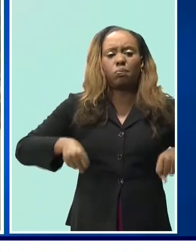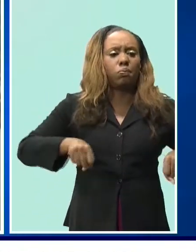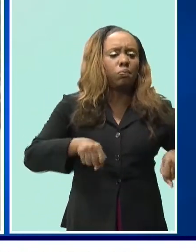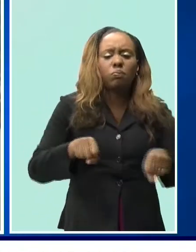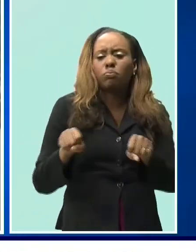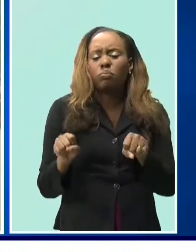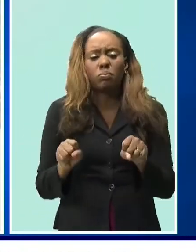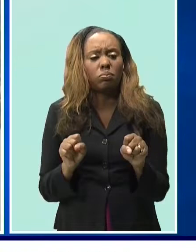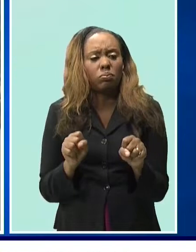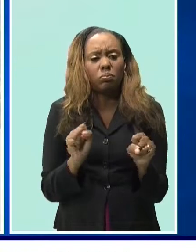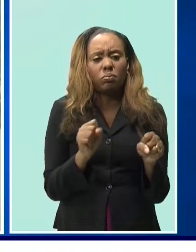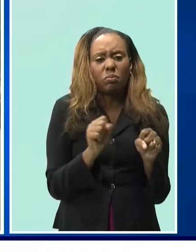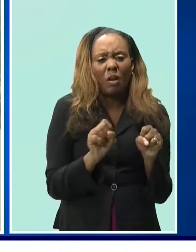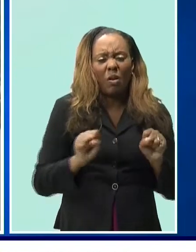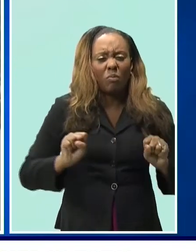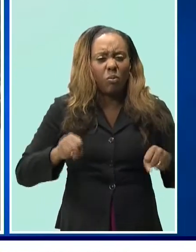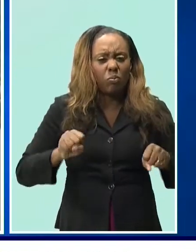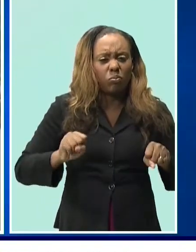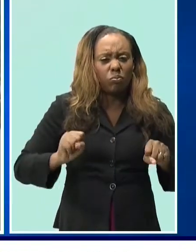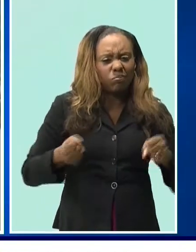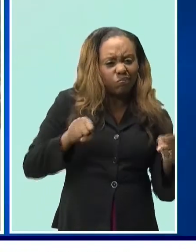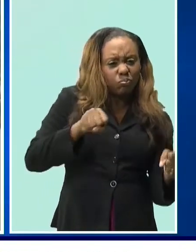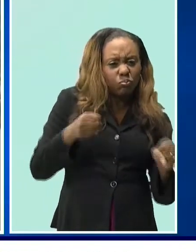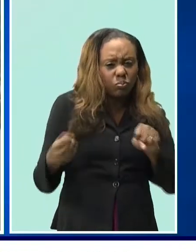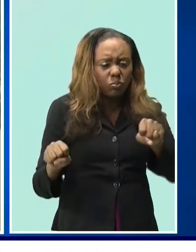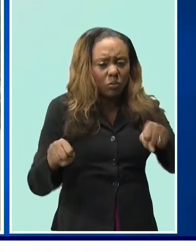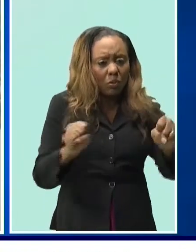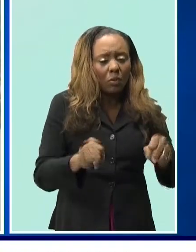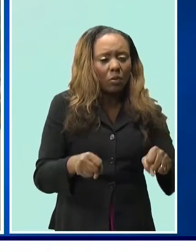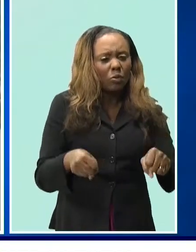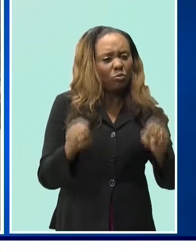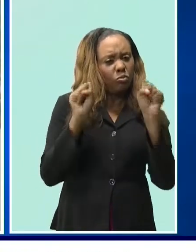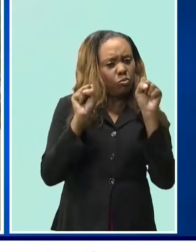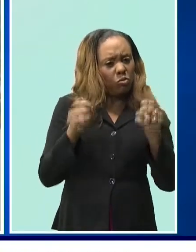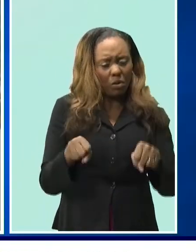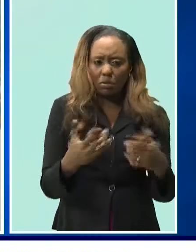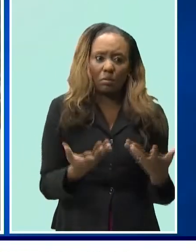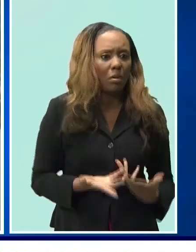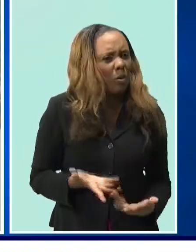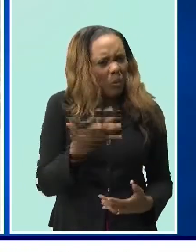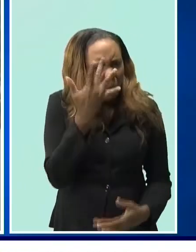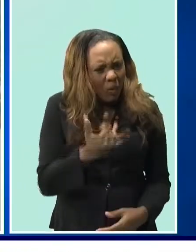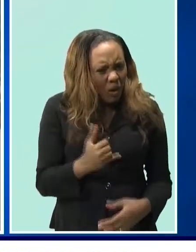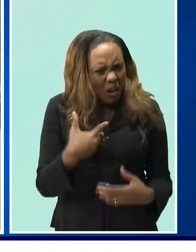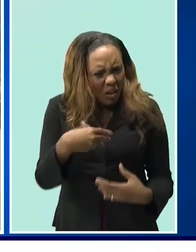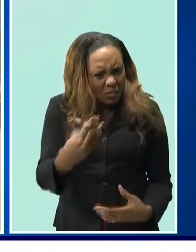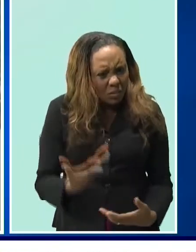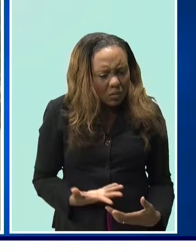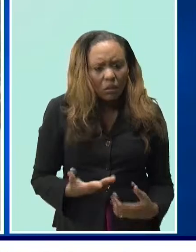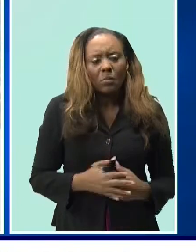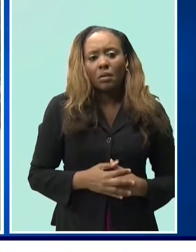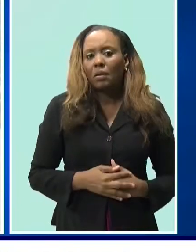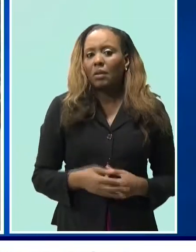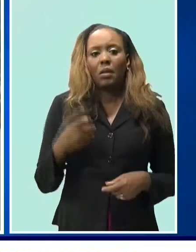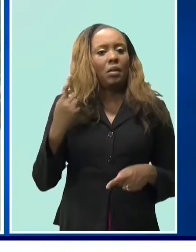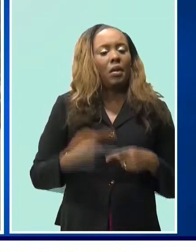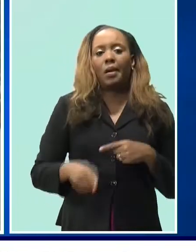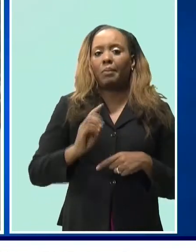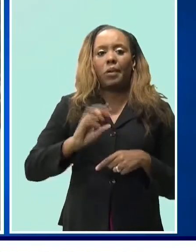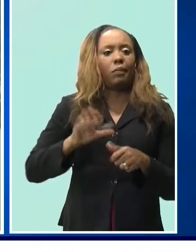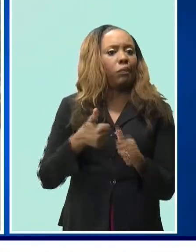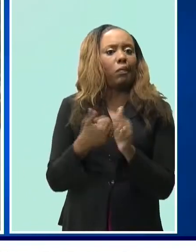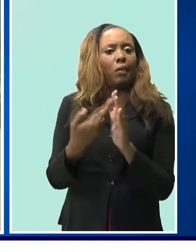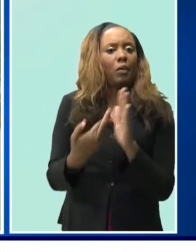motorcycles and revving up and doing all kinds of things. None of these could legitimately claim to be observing the